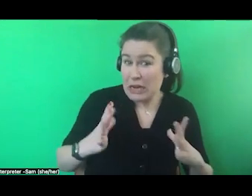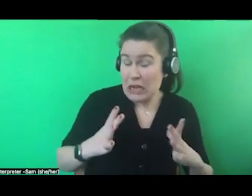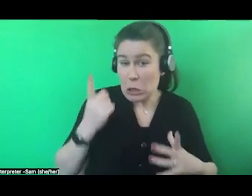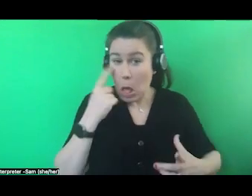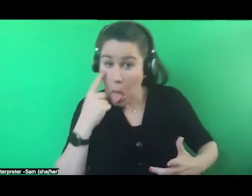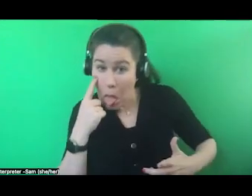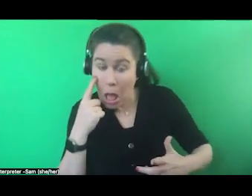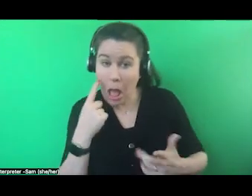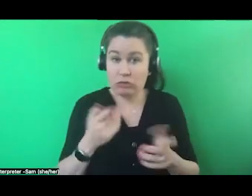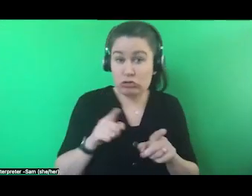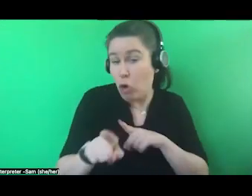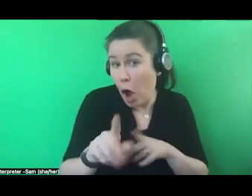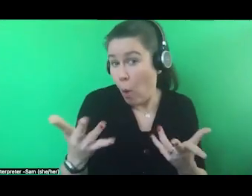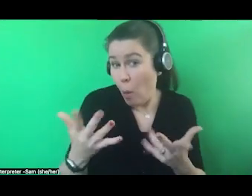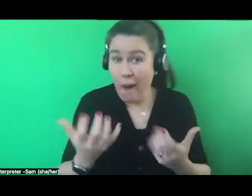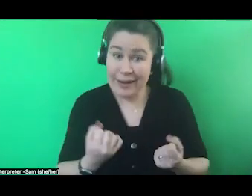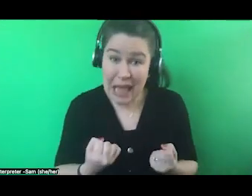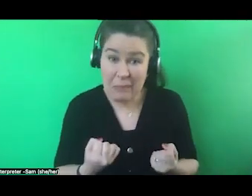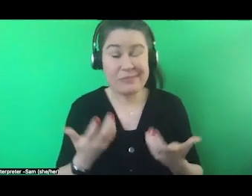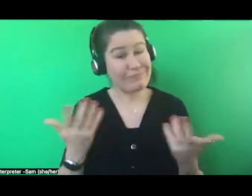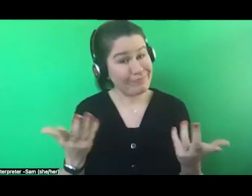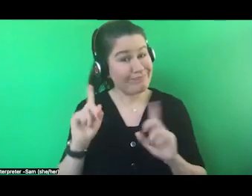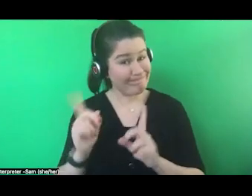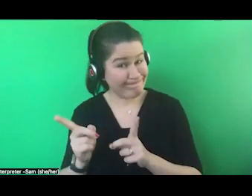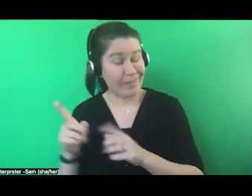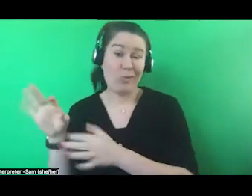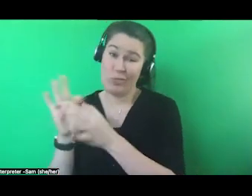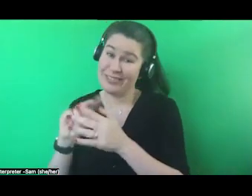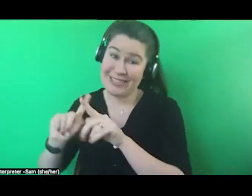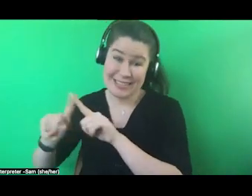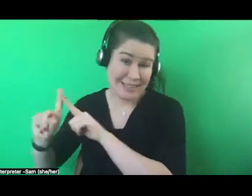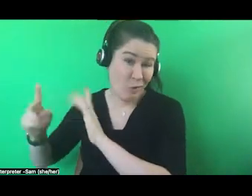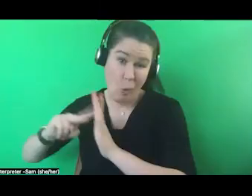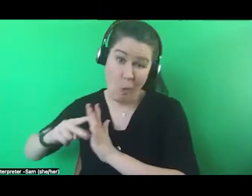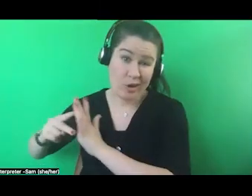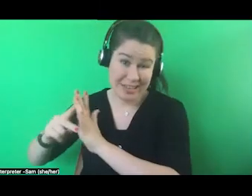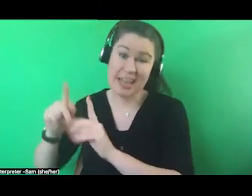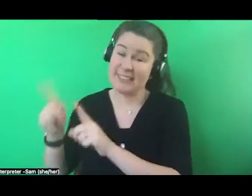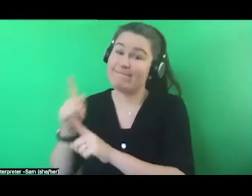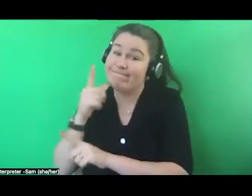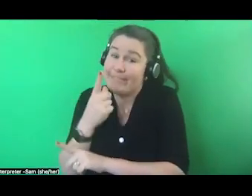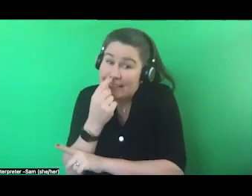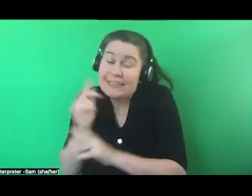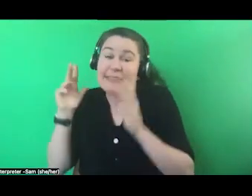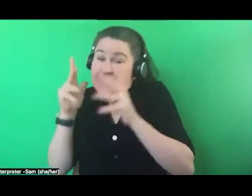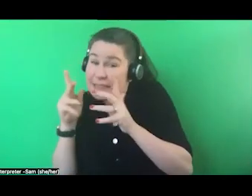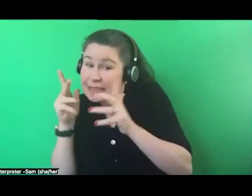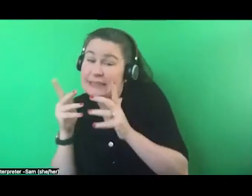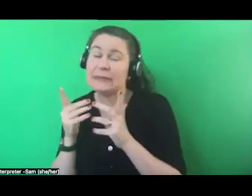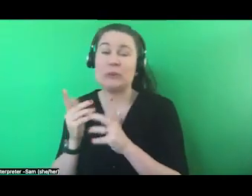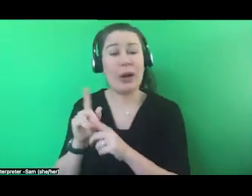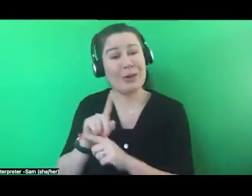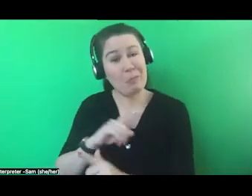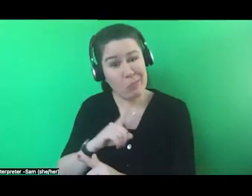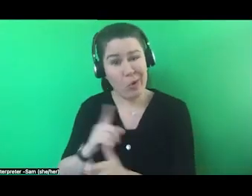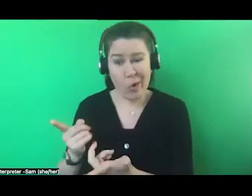is something that an organization sometimes is concerned to do, because, of course, it's a question